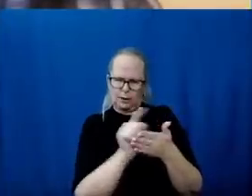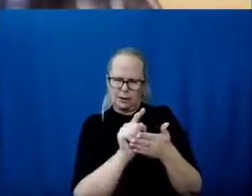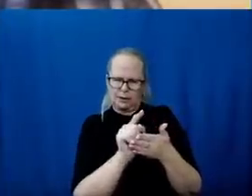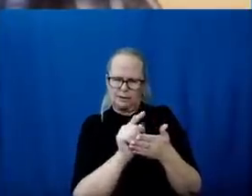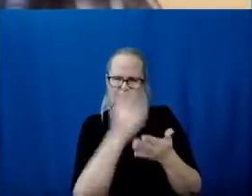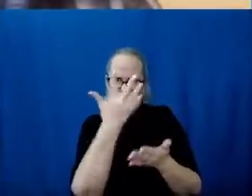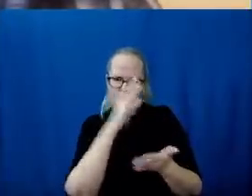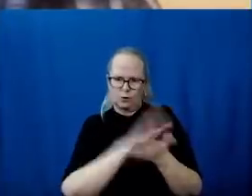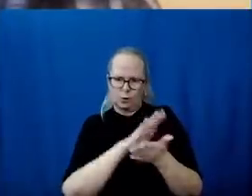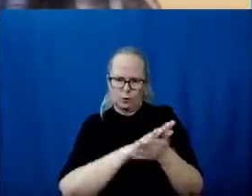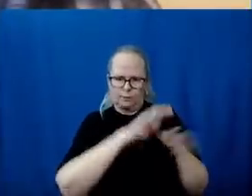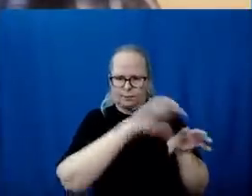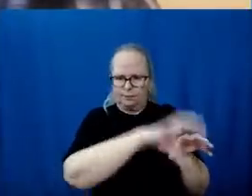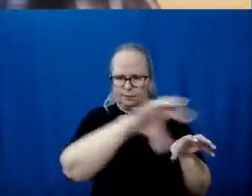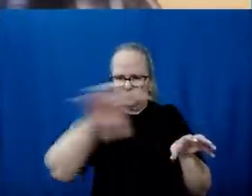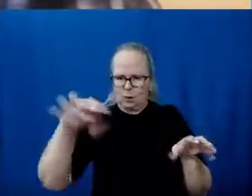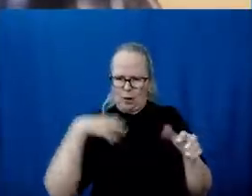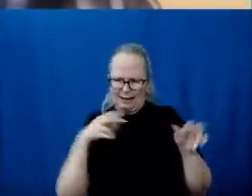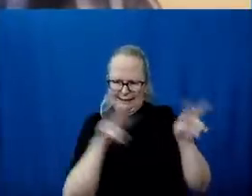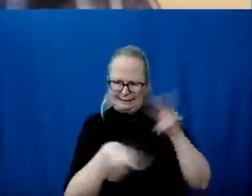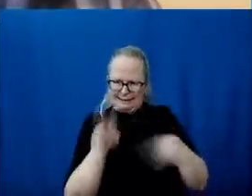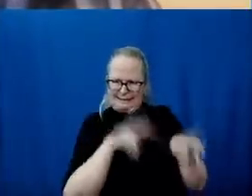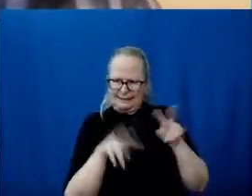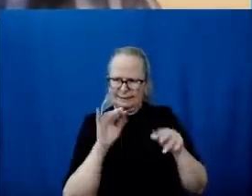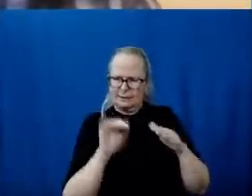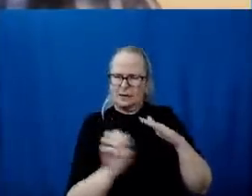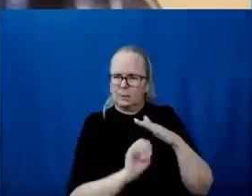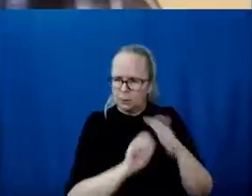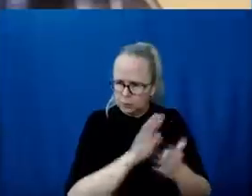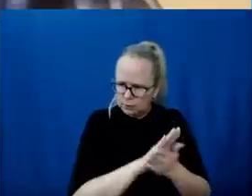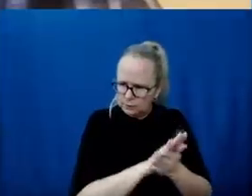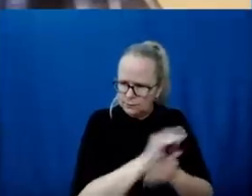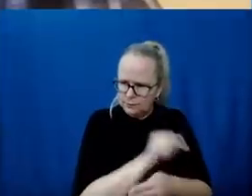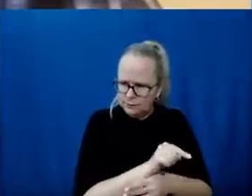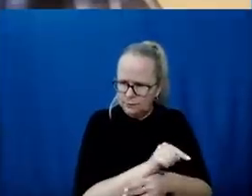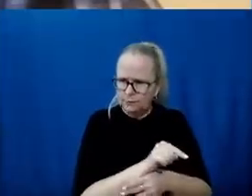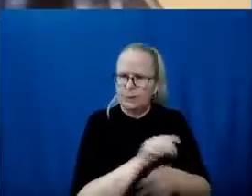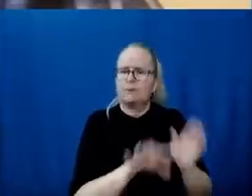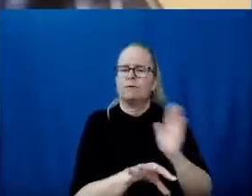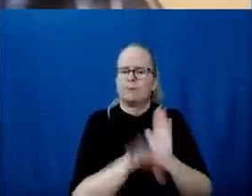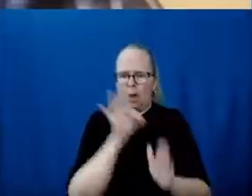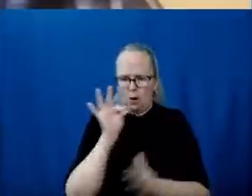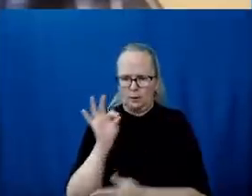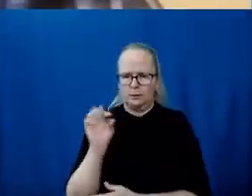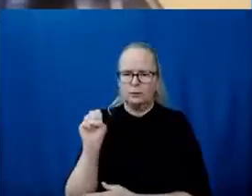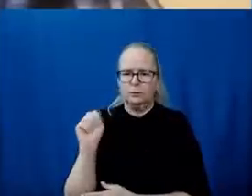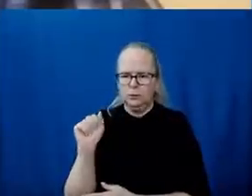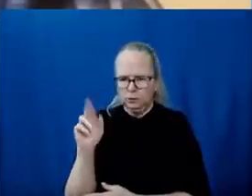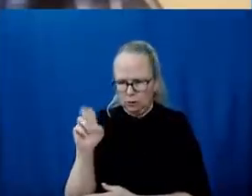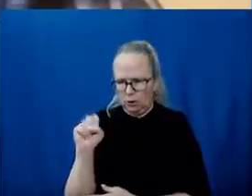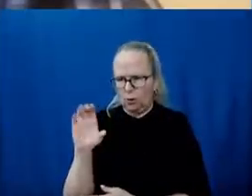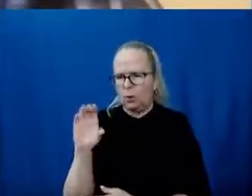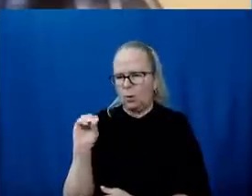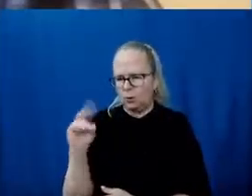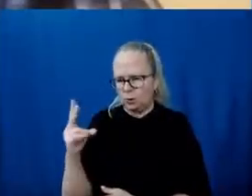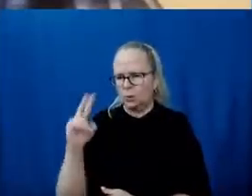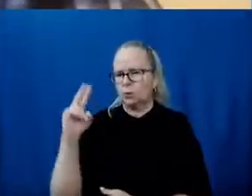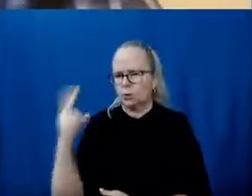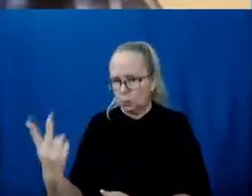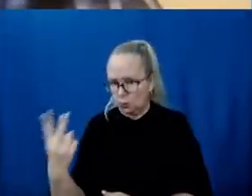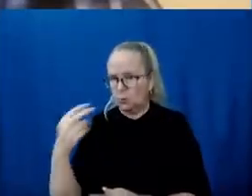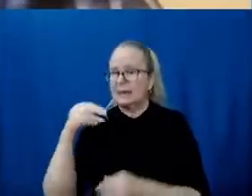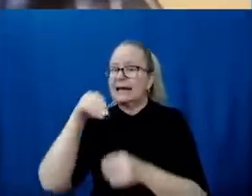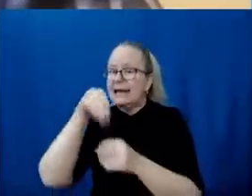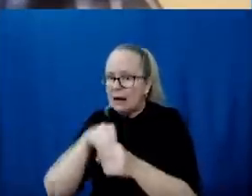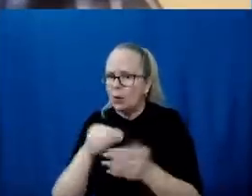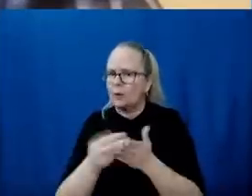about 12 weeks across 5 schools. And in elementary schools, we found that there was SARS-CoV-2 in